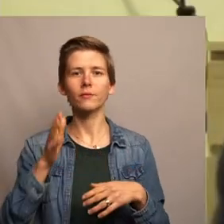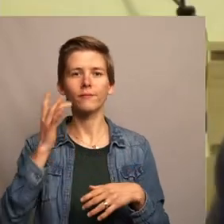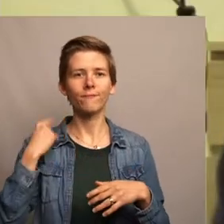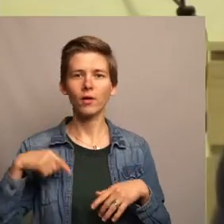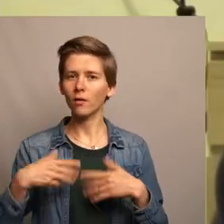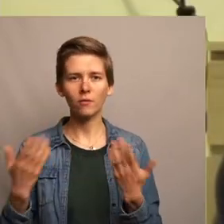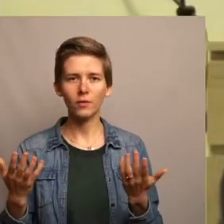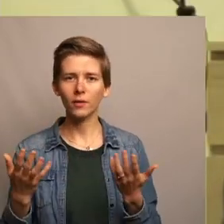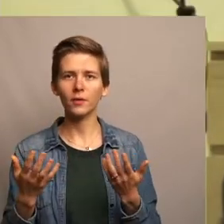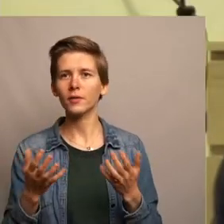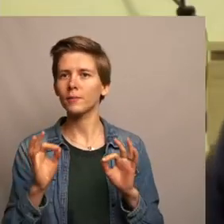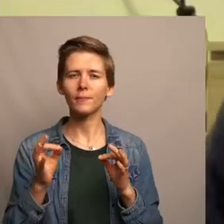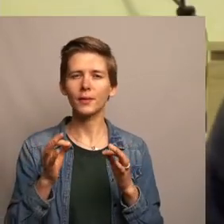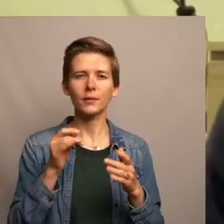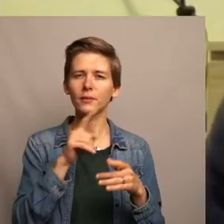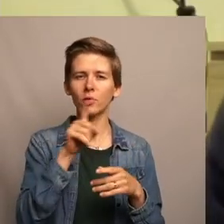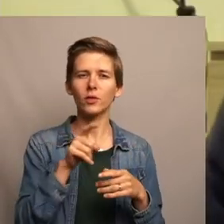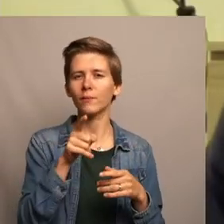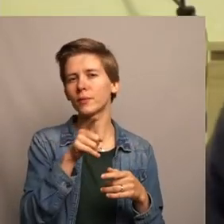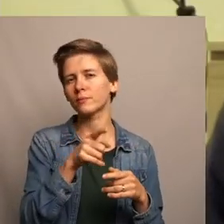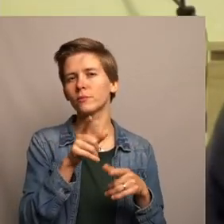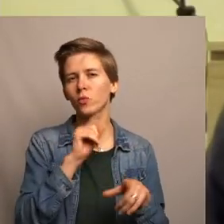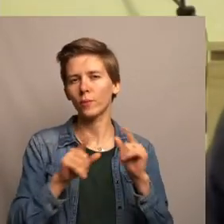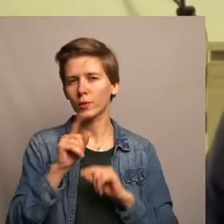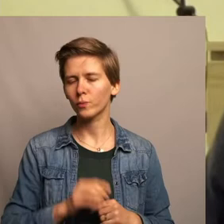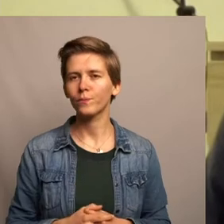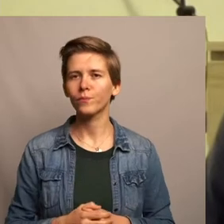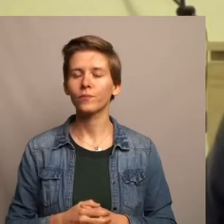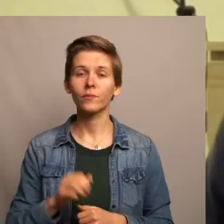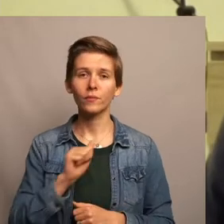I think I can speak, I mean, and certainly, like, I also